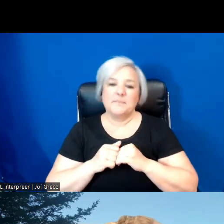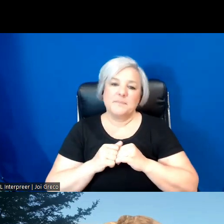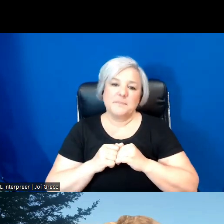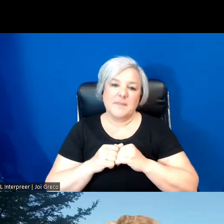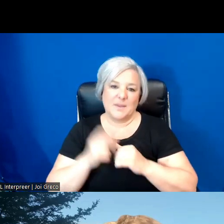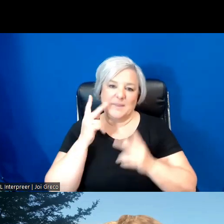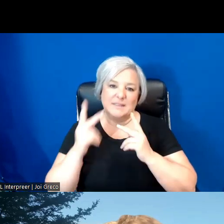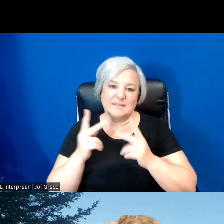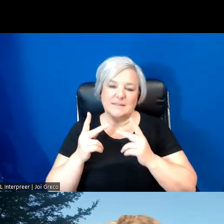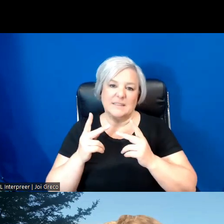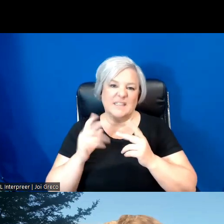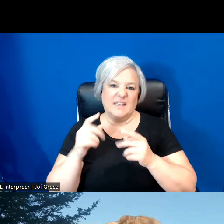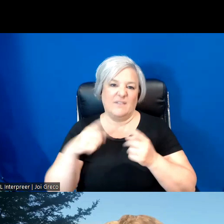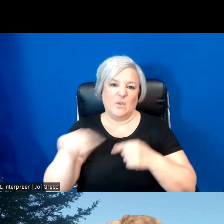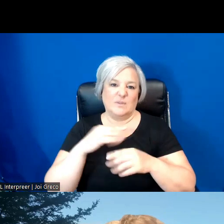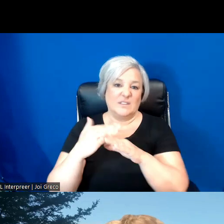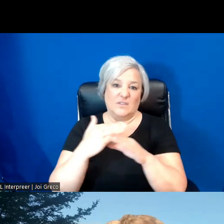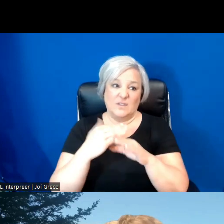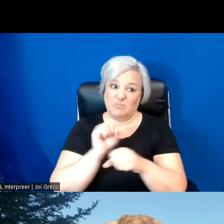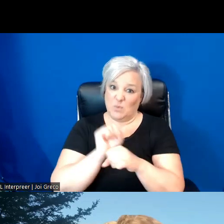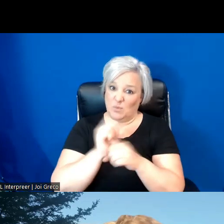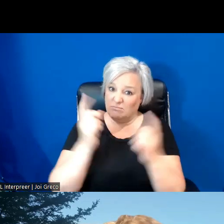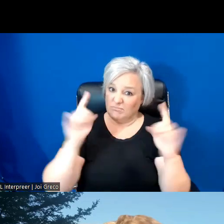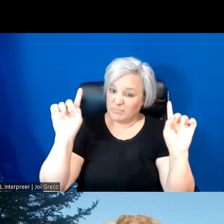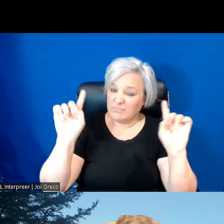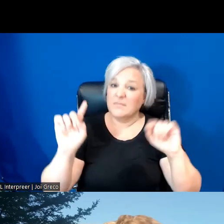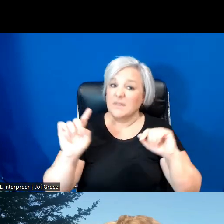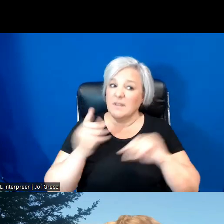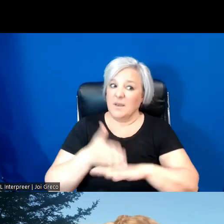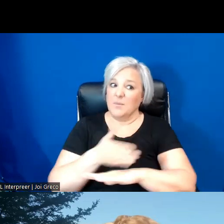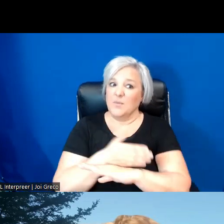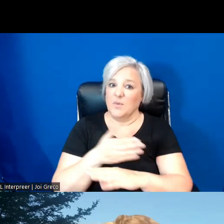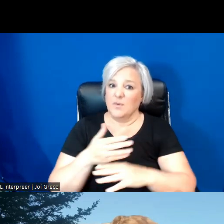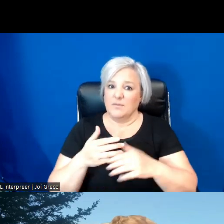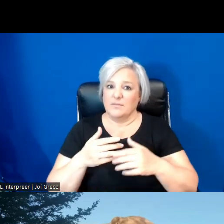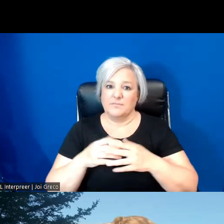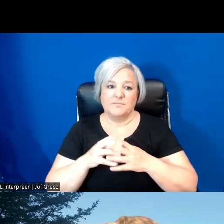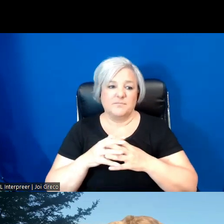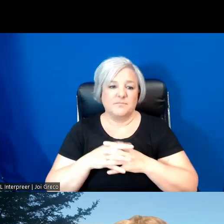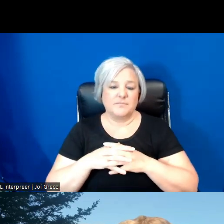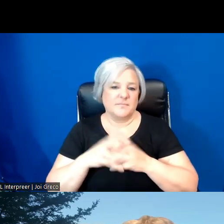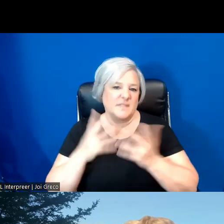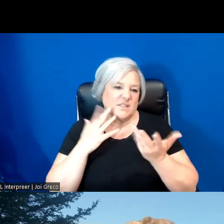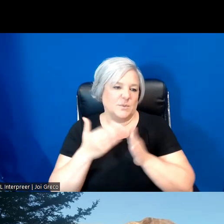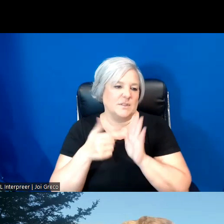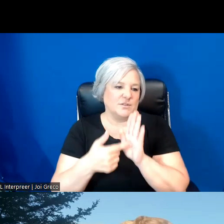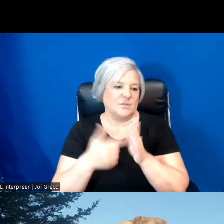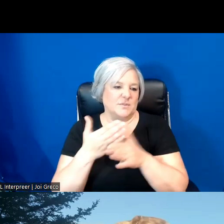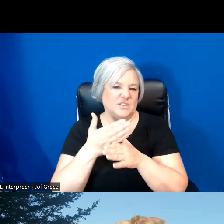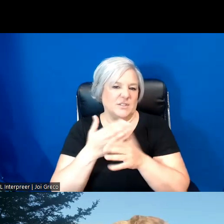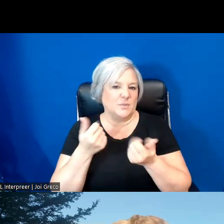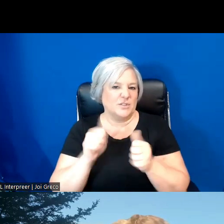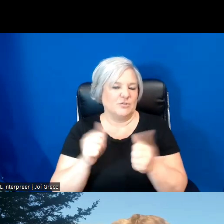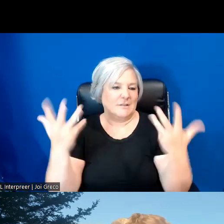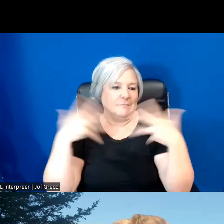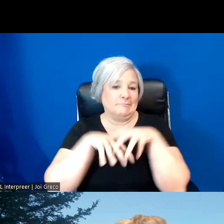see if those interventions are working and improve what we are doing. So I just wanted to let you know we're trying to blend